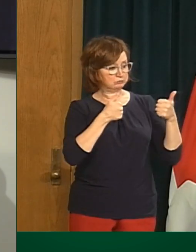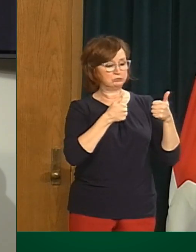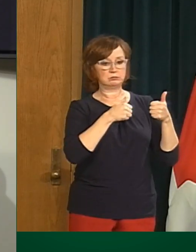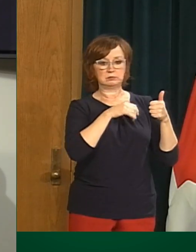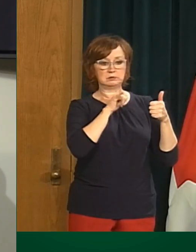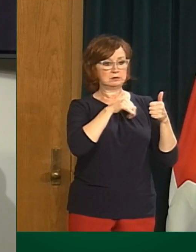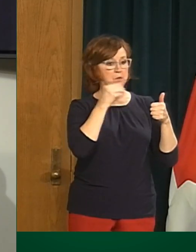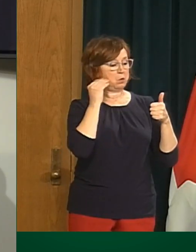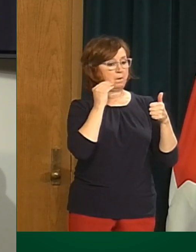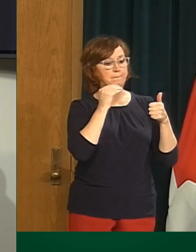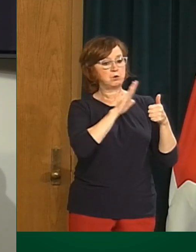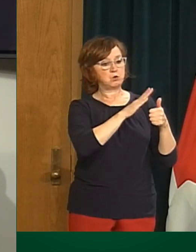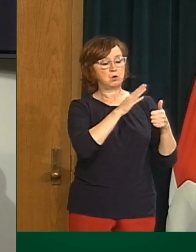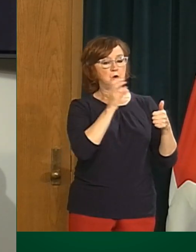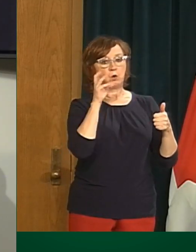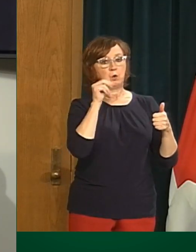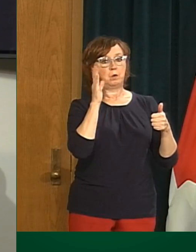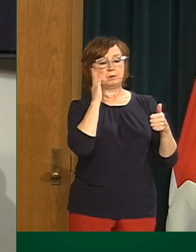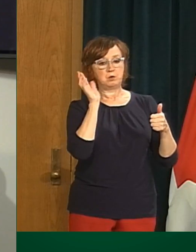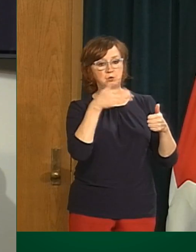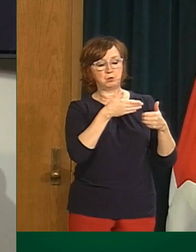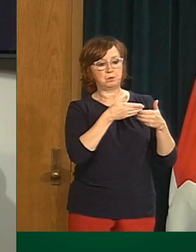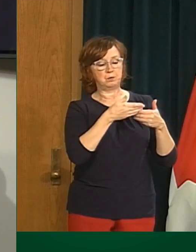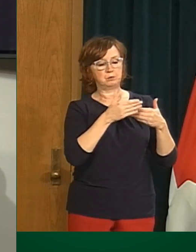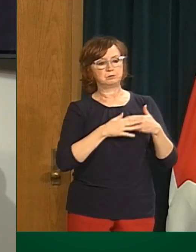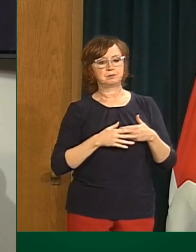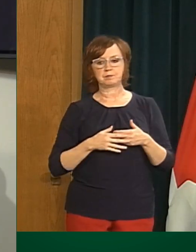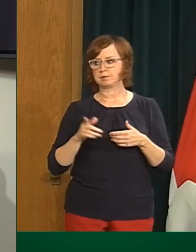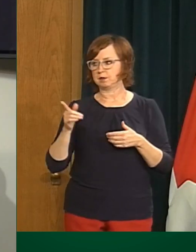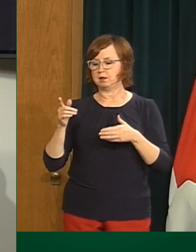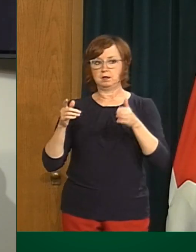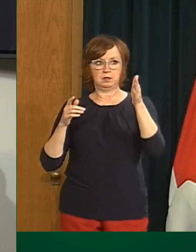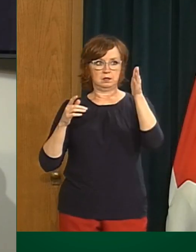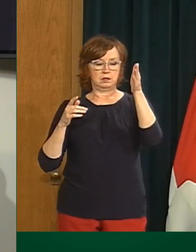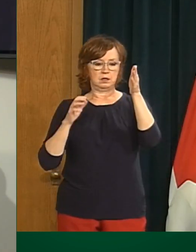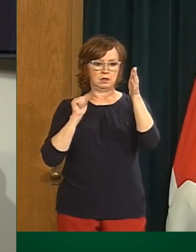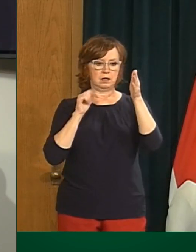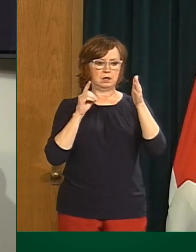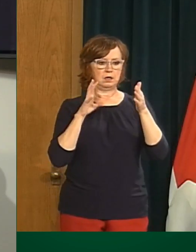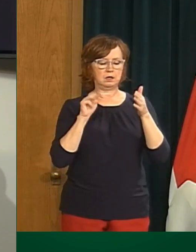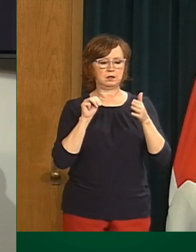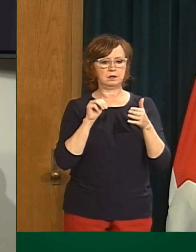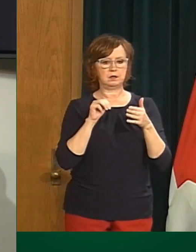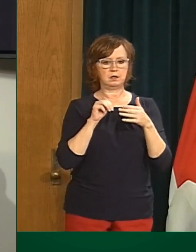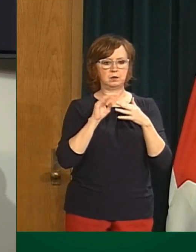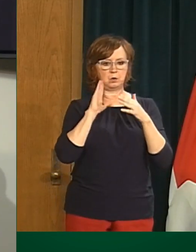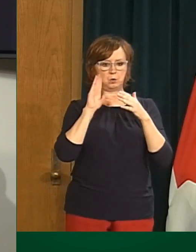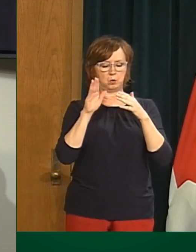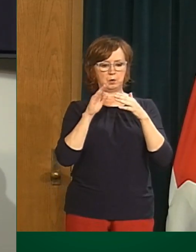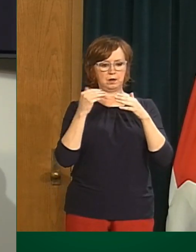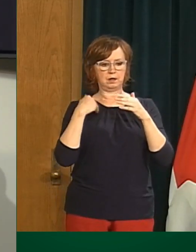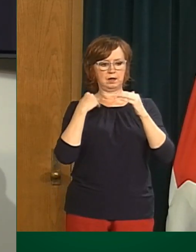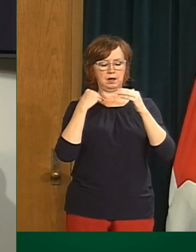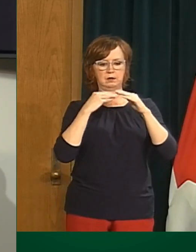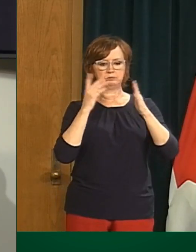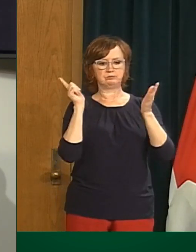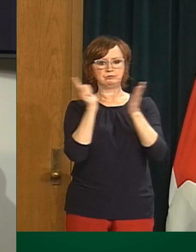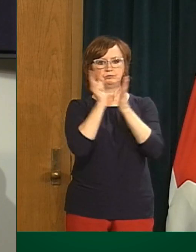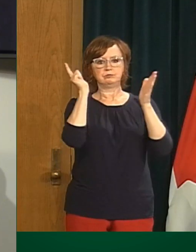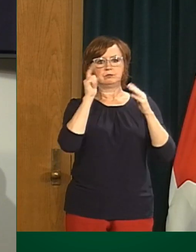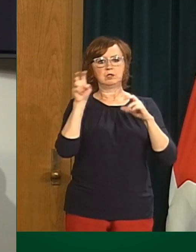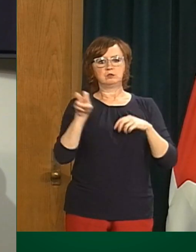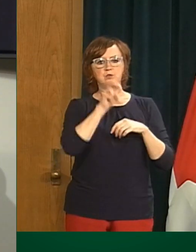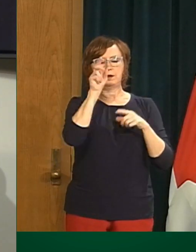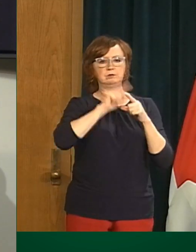Adam? Is there a plan to extend the ban on travel or people in other communities beyond